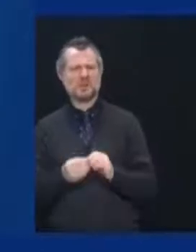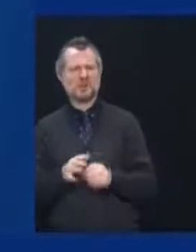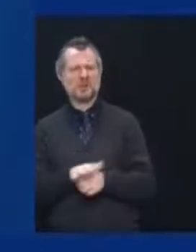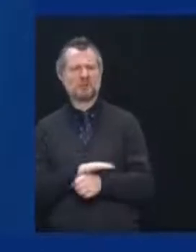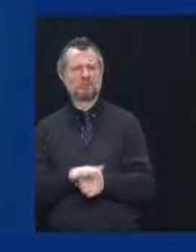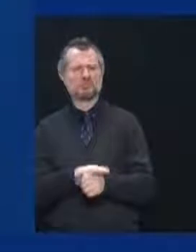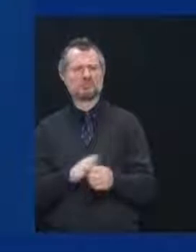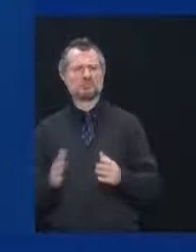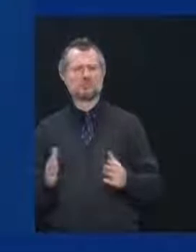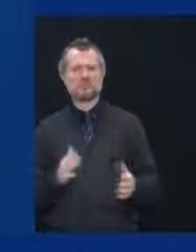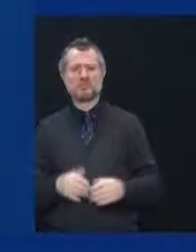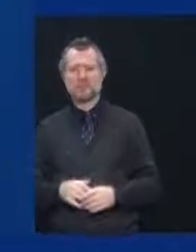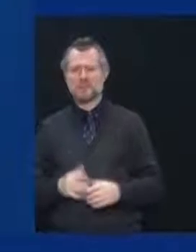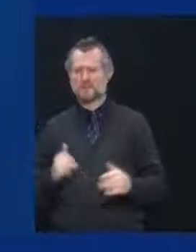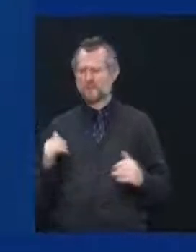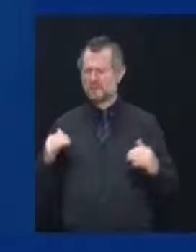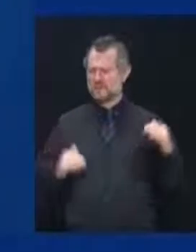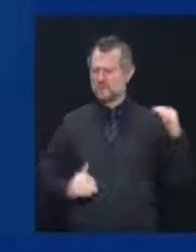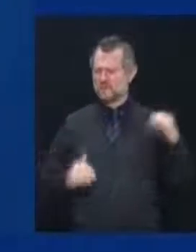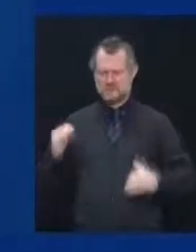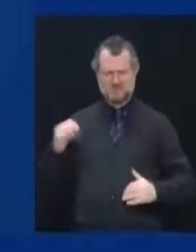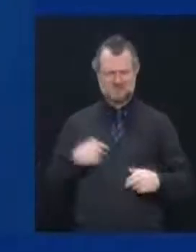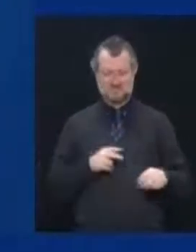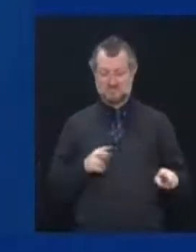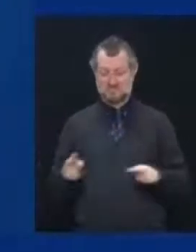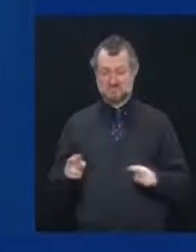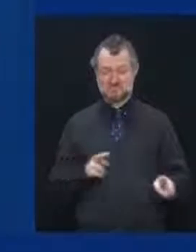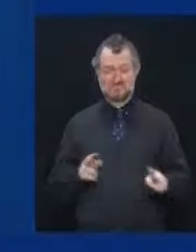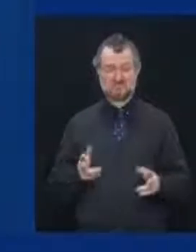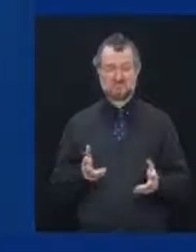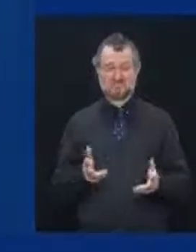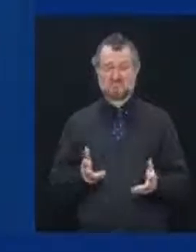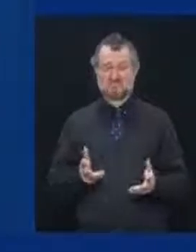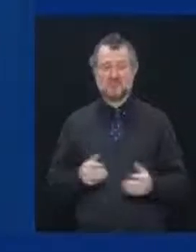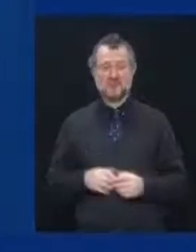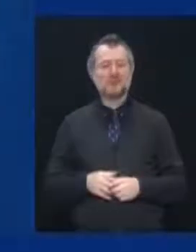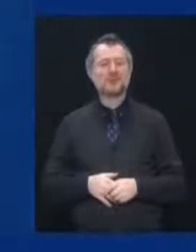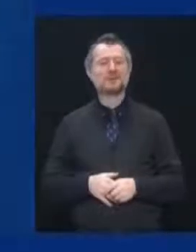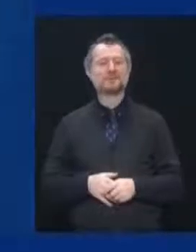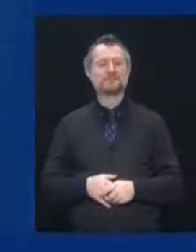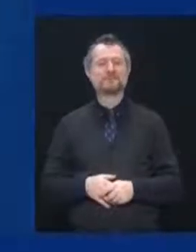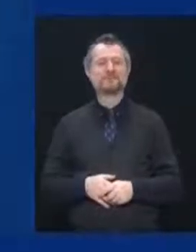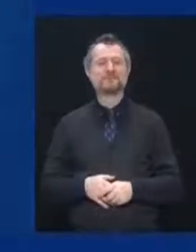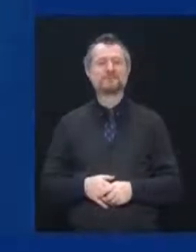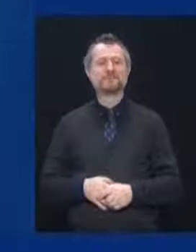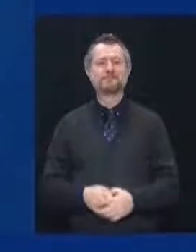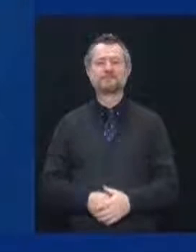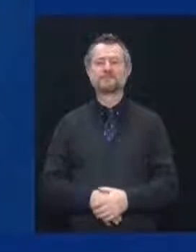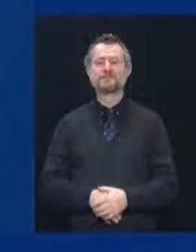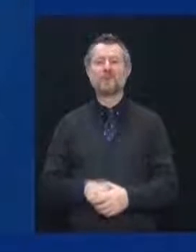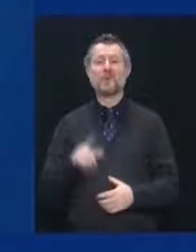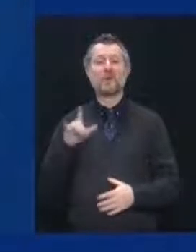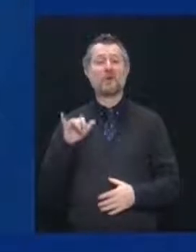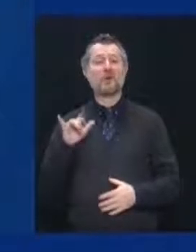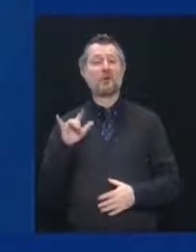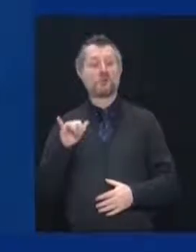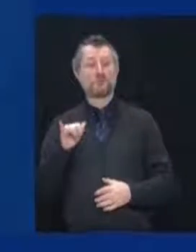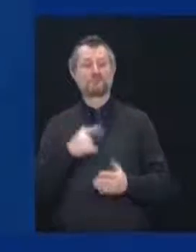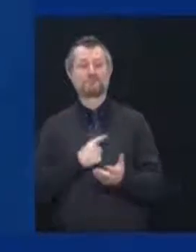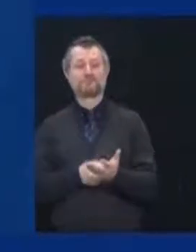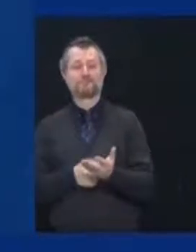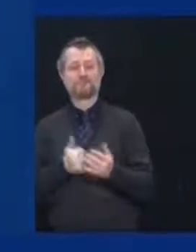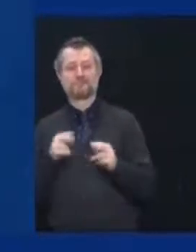differential among facilities in the region. Long Island, many are